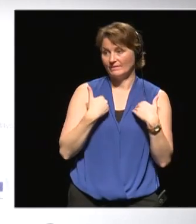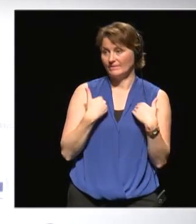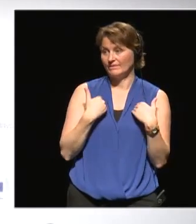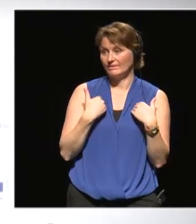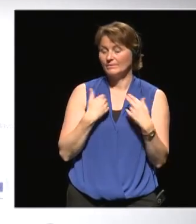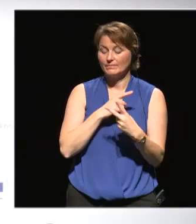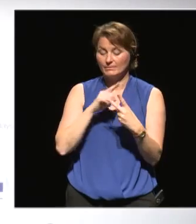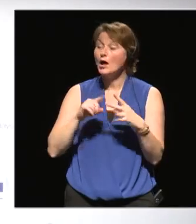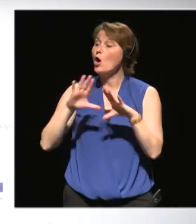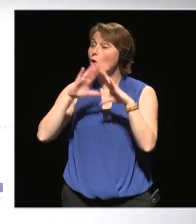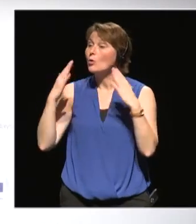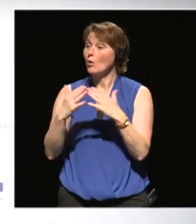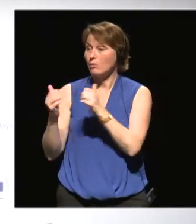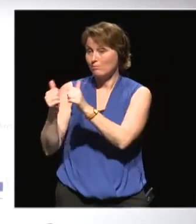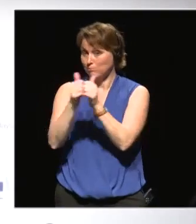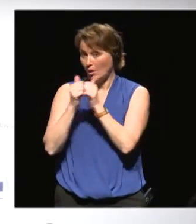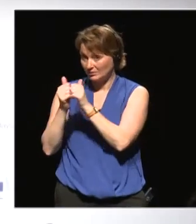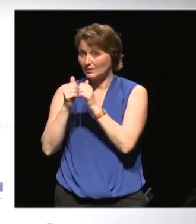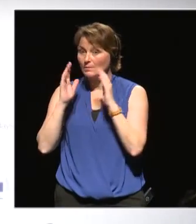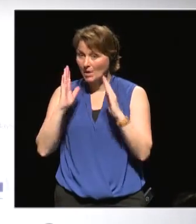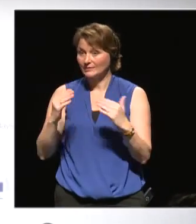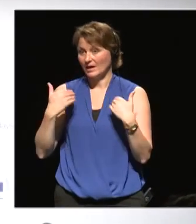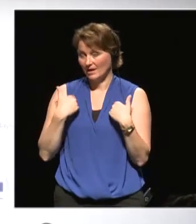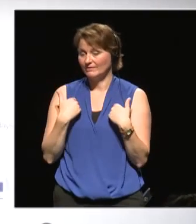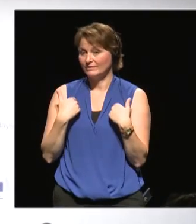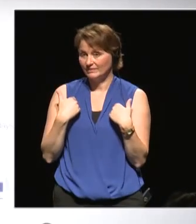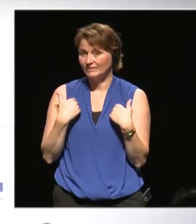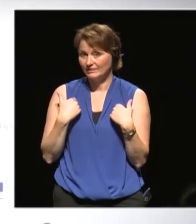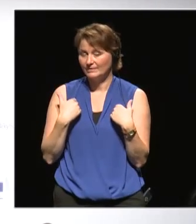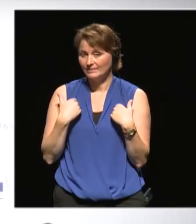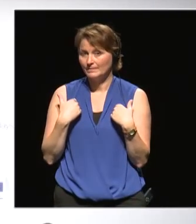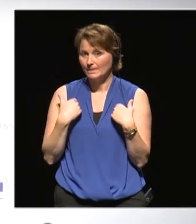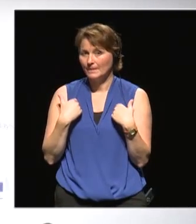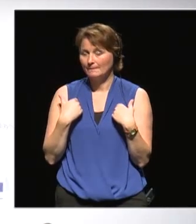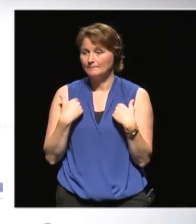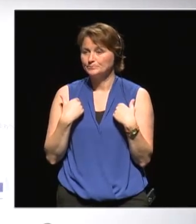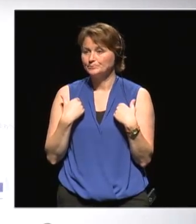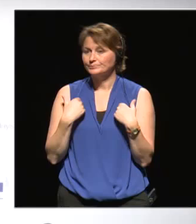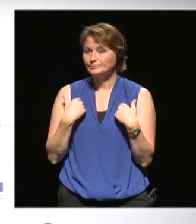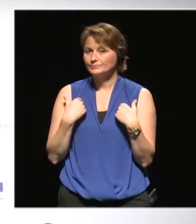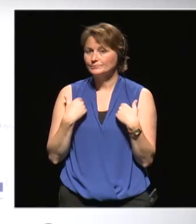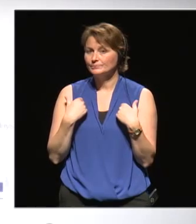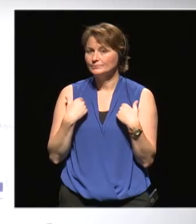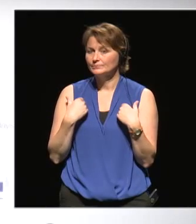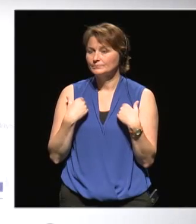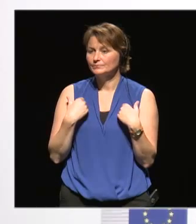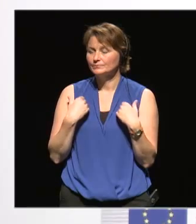on a global partnership so that these offsetting mechanisms will also work.